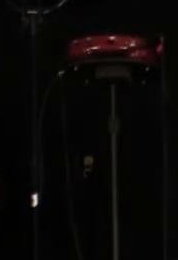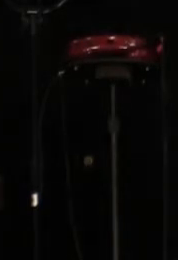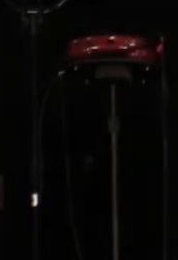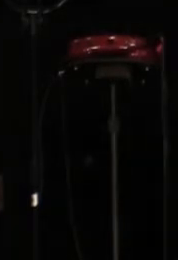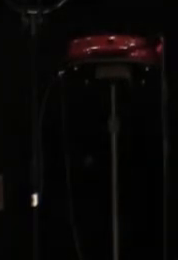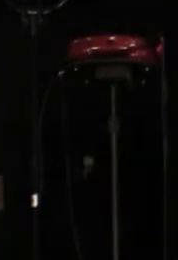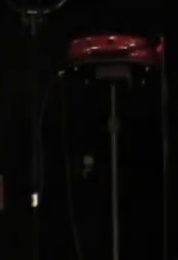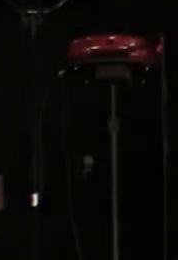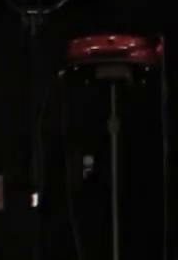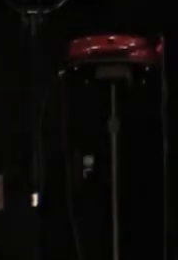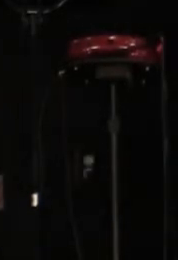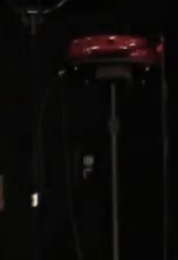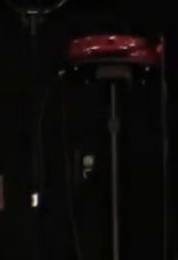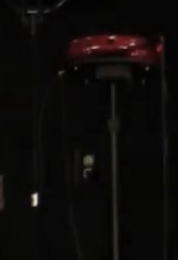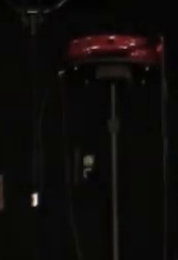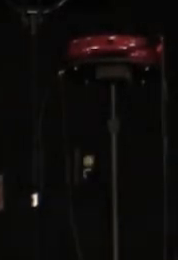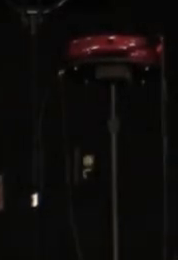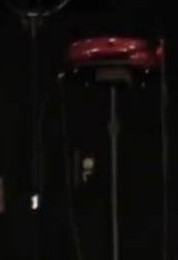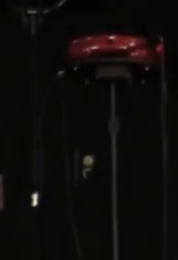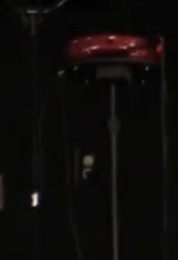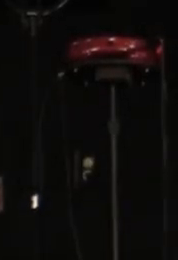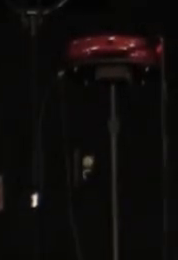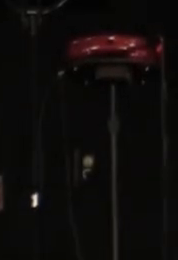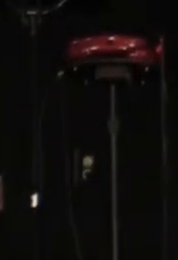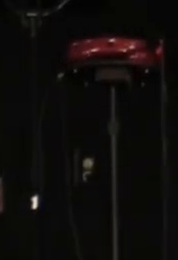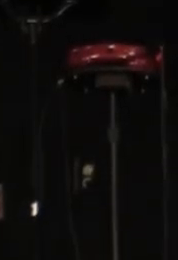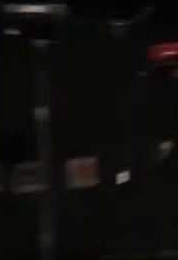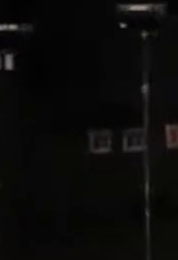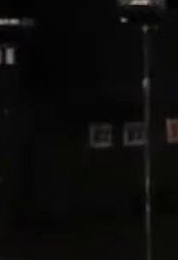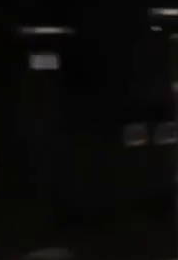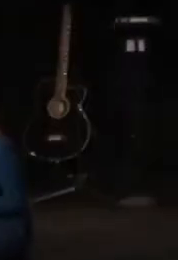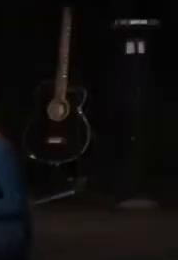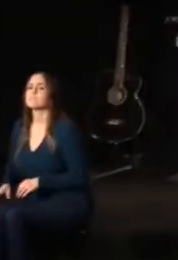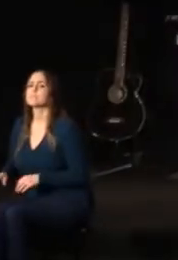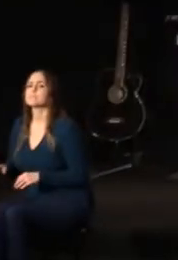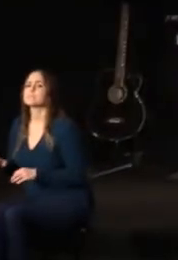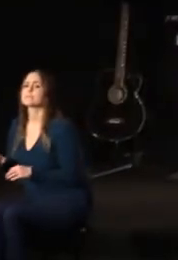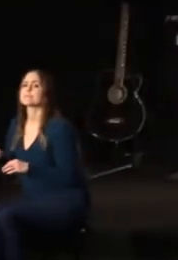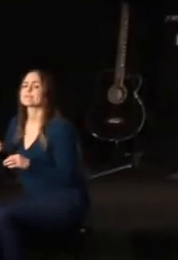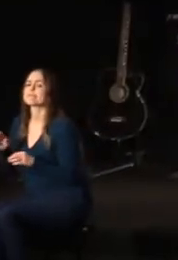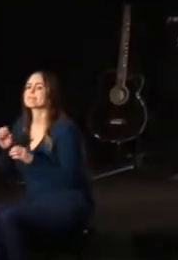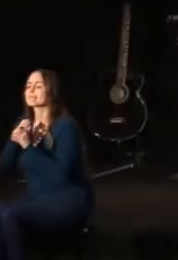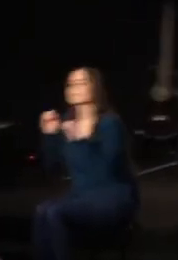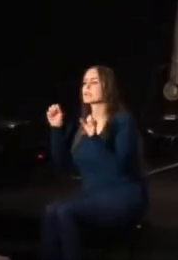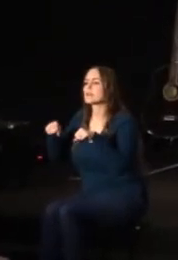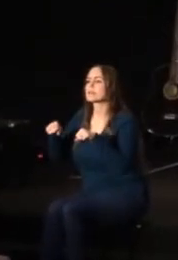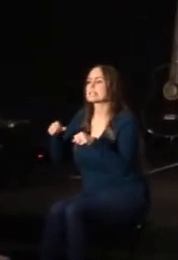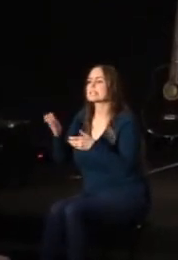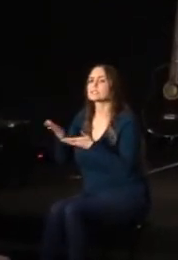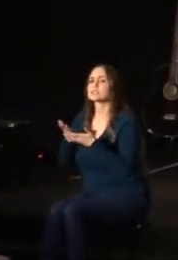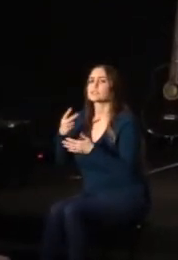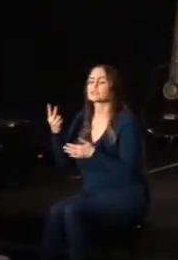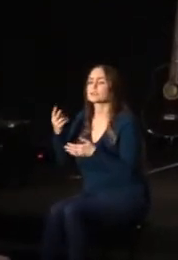you be trusted with the things of your own? No one can serve two masters. For you will hate one and love the other. You will be